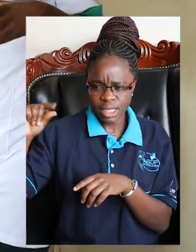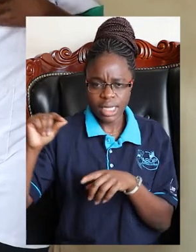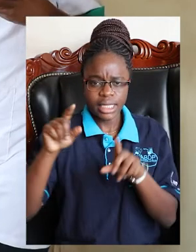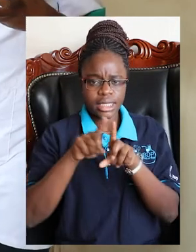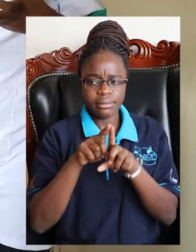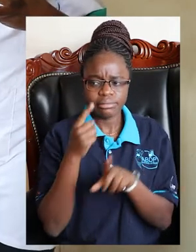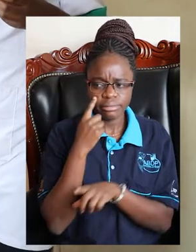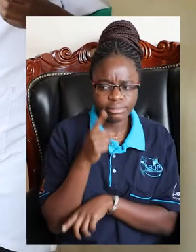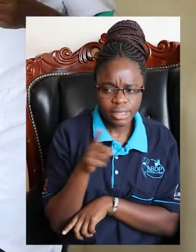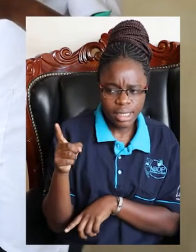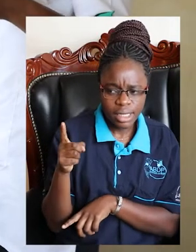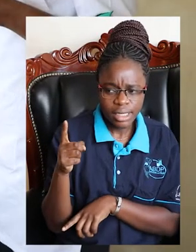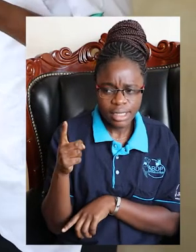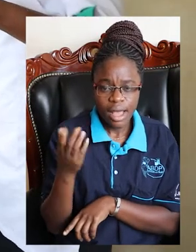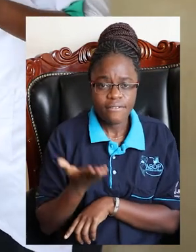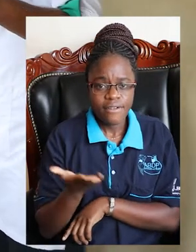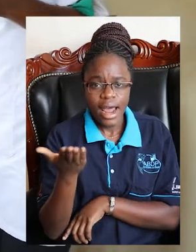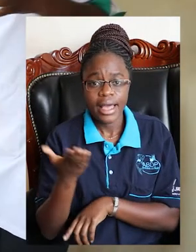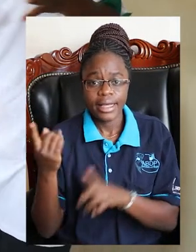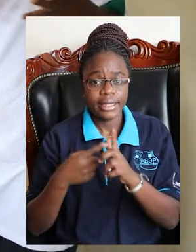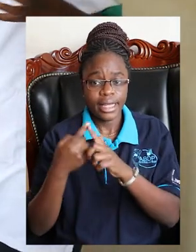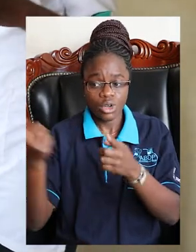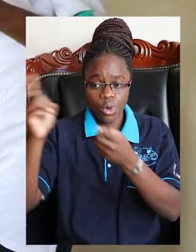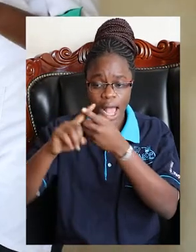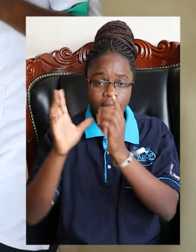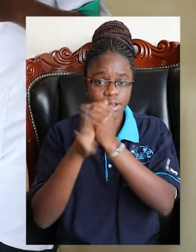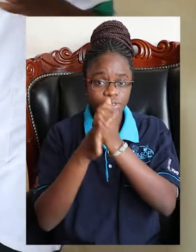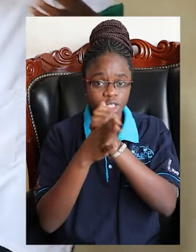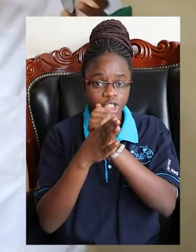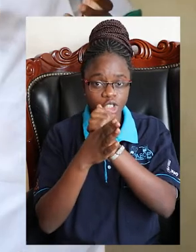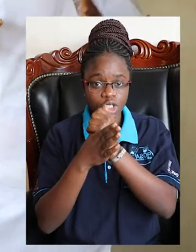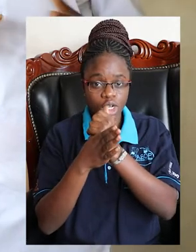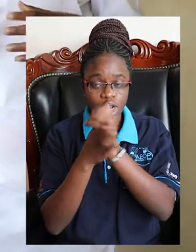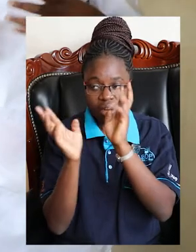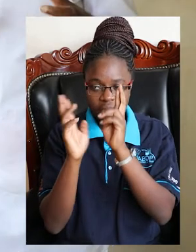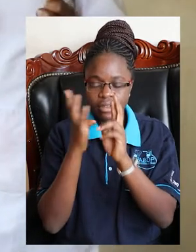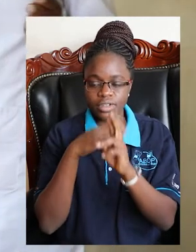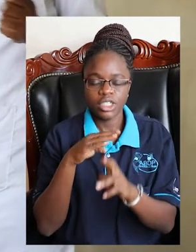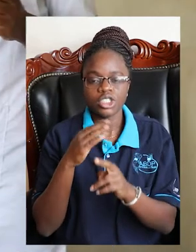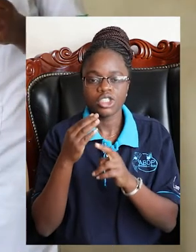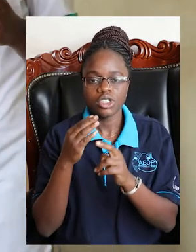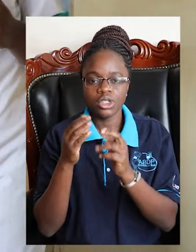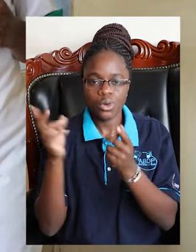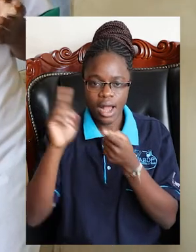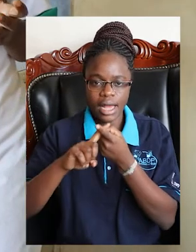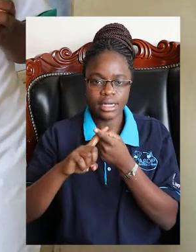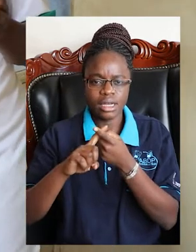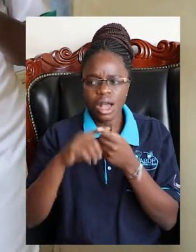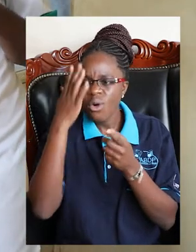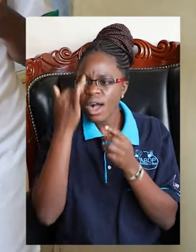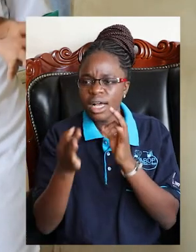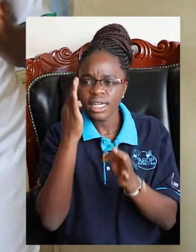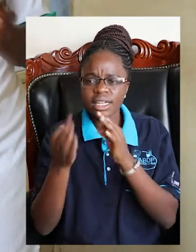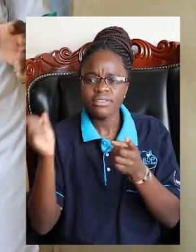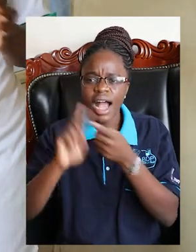fry, let it cook very well, and then you add the steamed fish. don't let it overcook and don't stir so much because